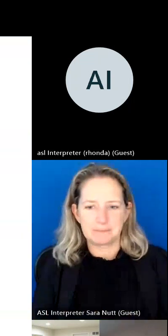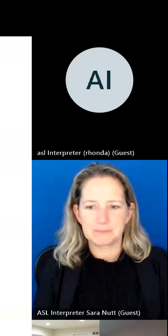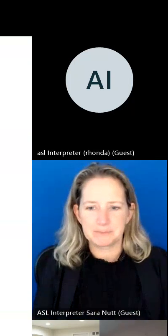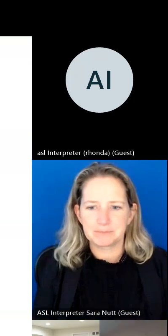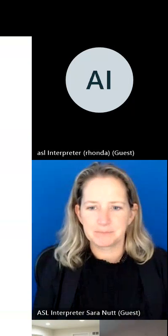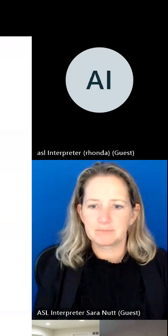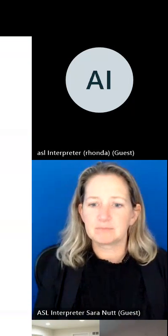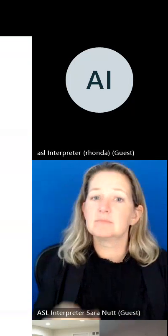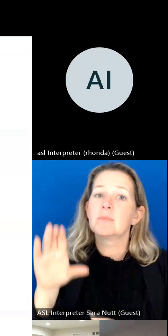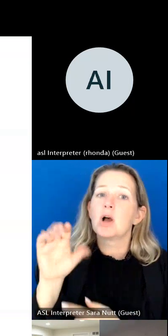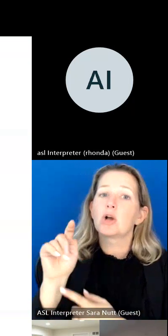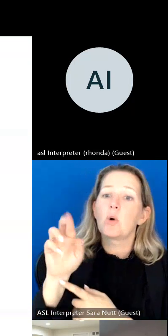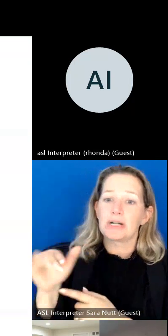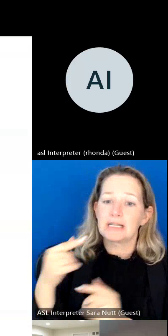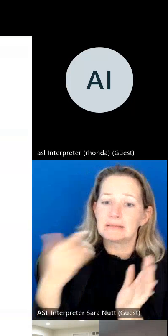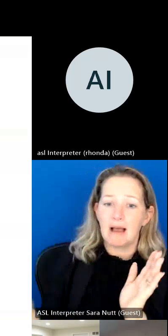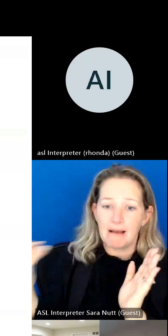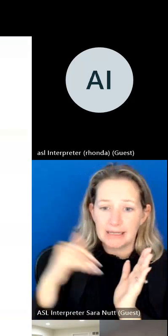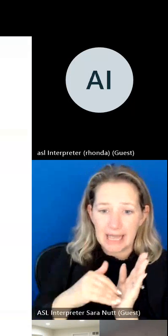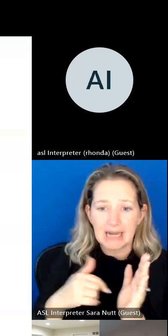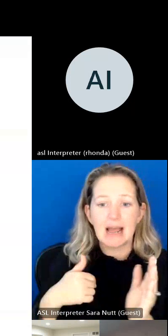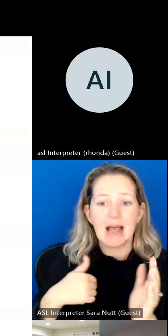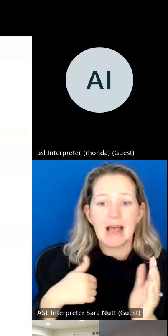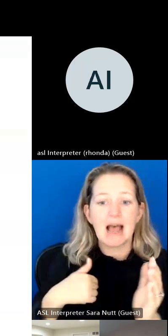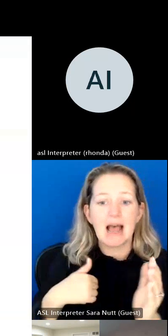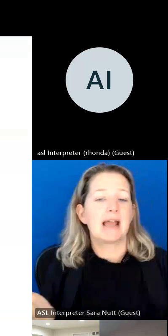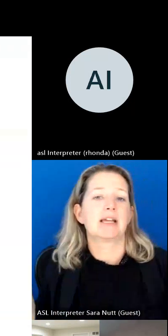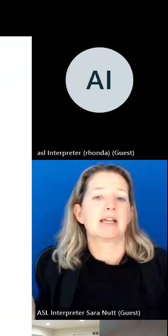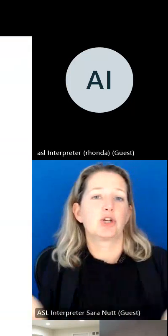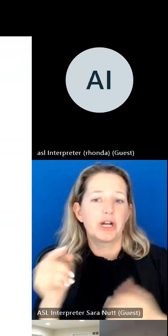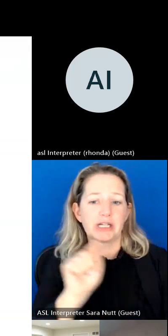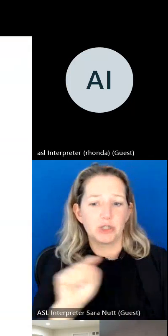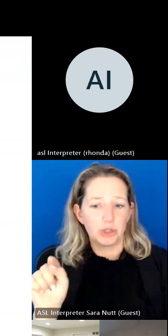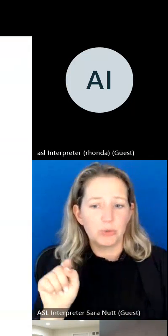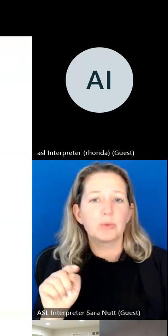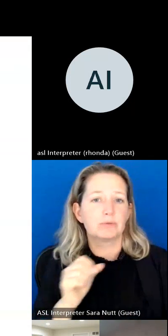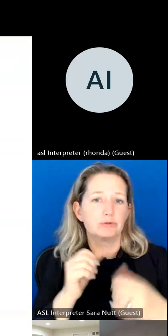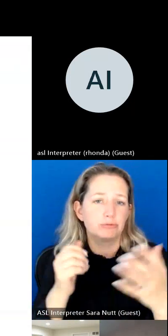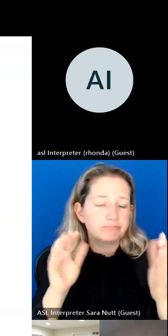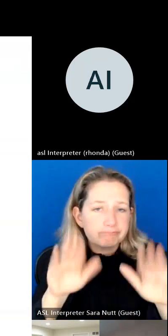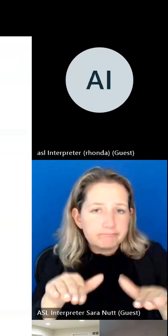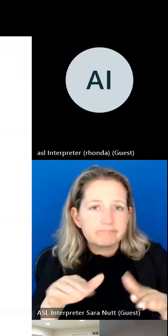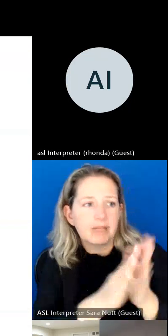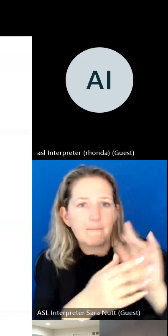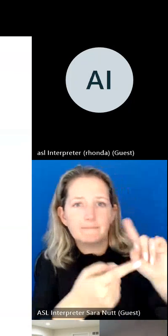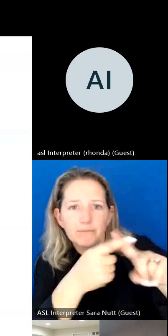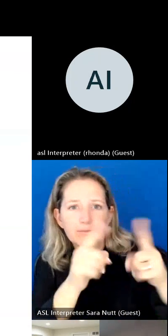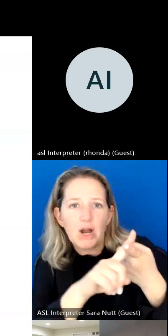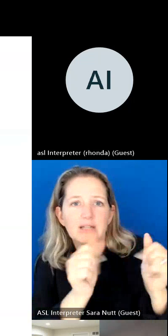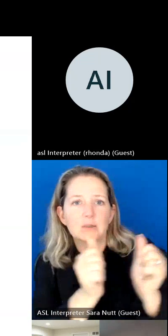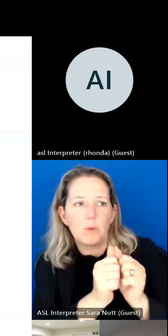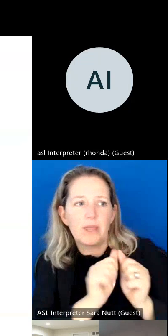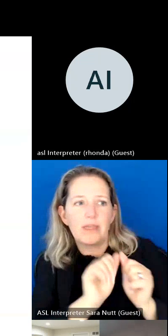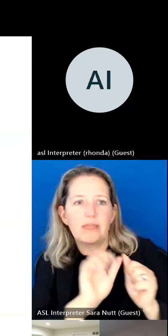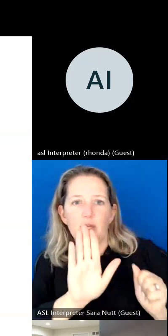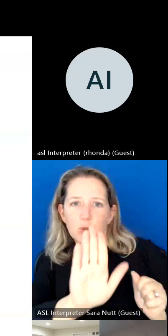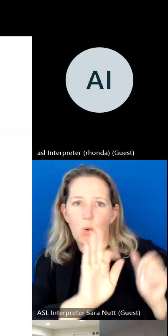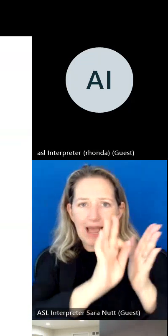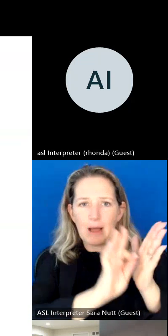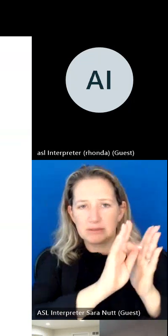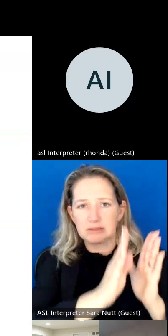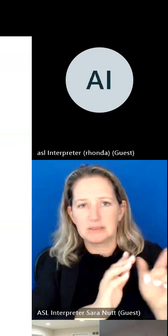And again, I would encourage you to make friends with your counterparts